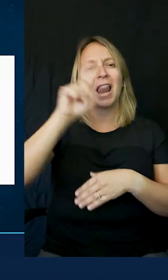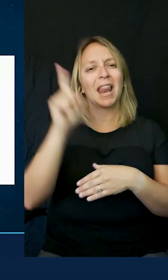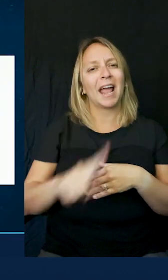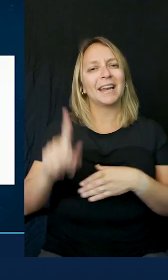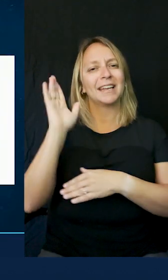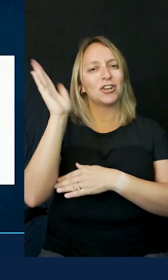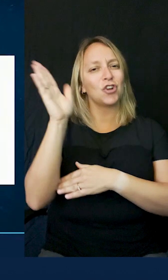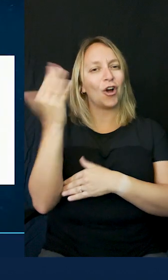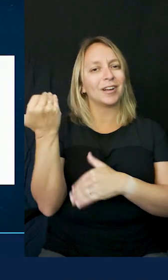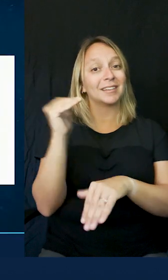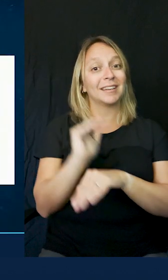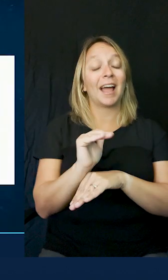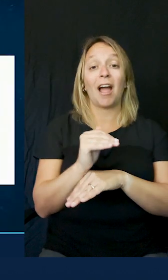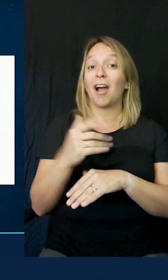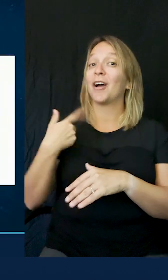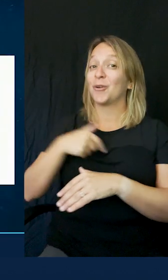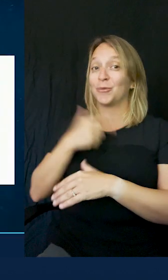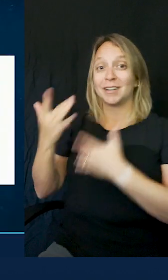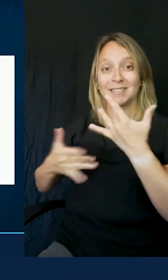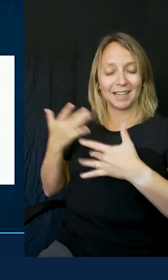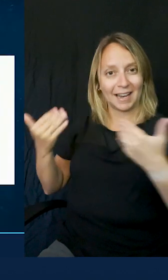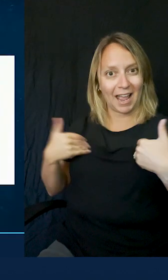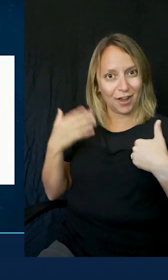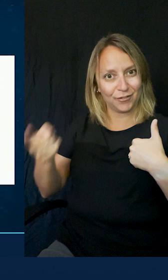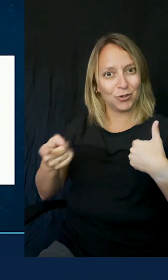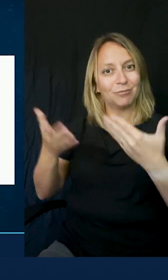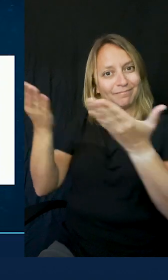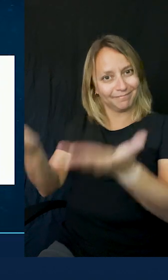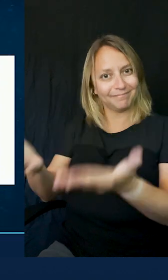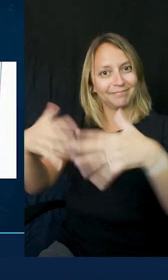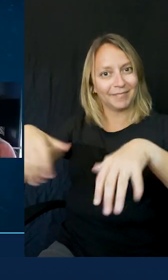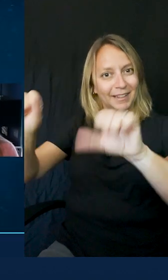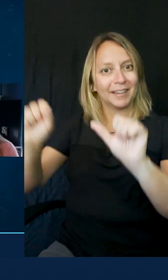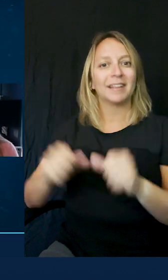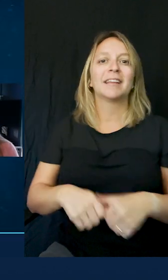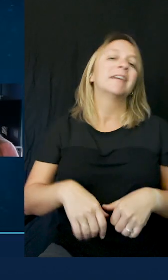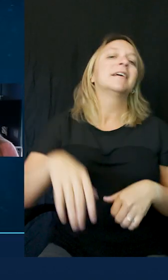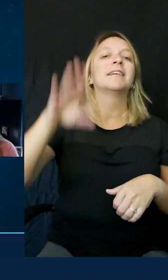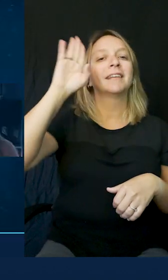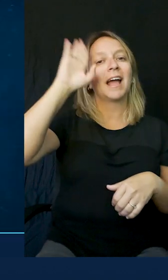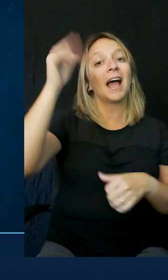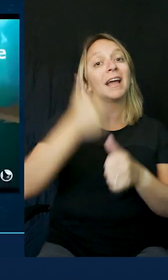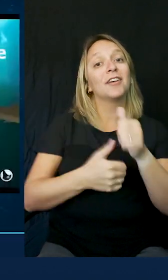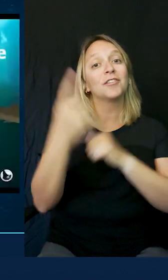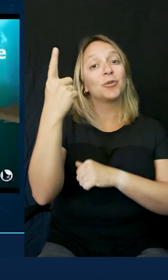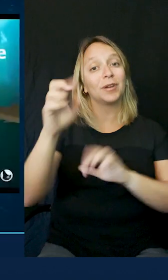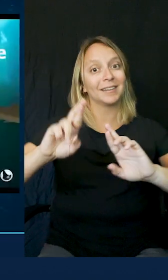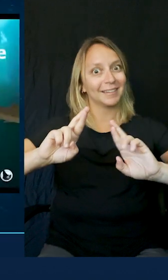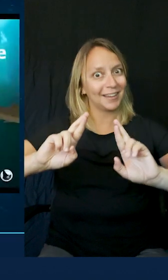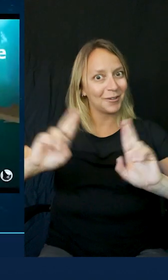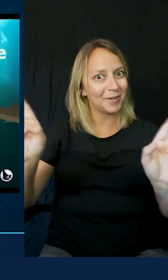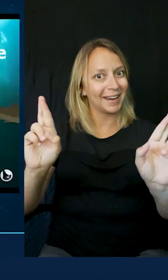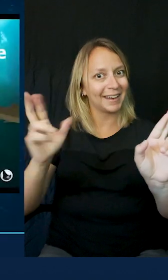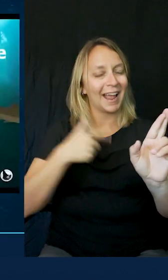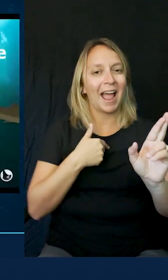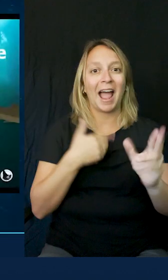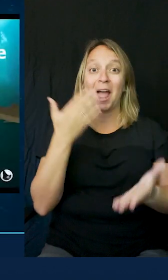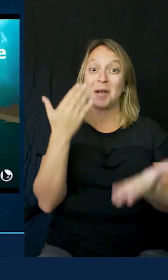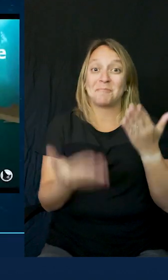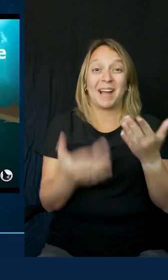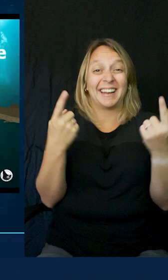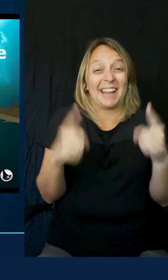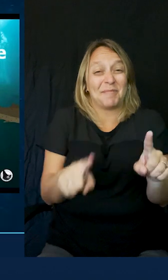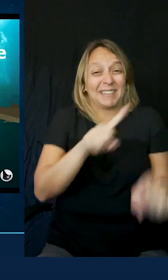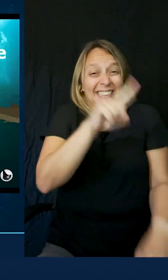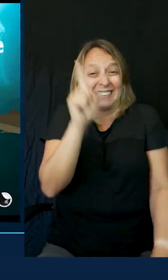tonight. All right, well, we're excited to have you, and the floor is yours. Hi, everyone. Get ready. I might get the bolt, but I'm going